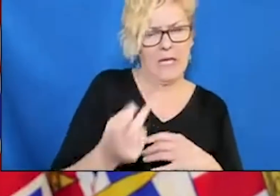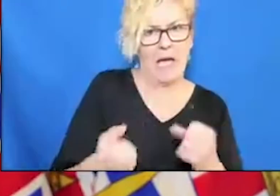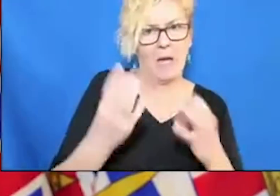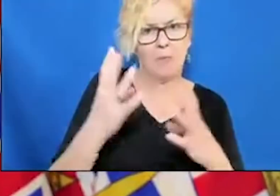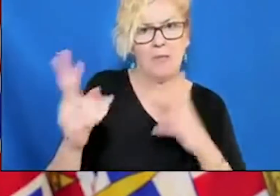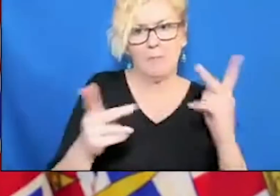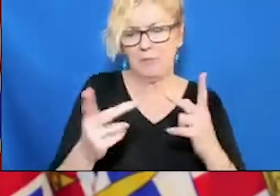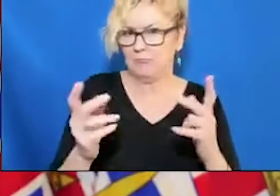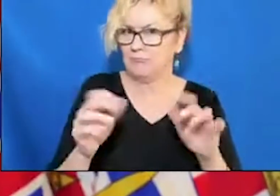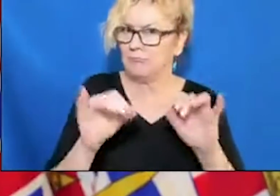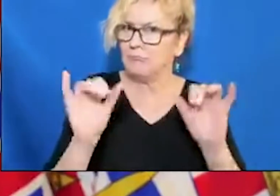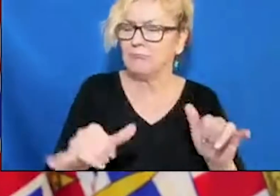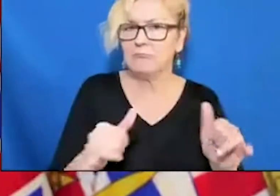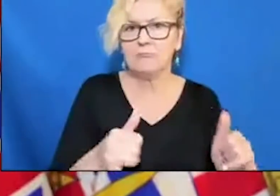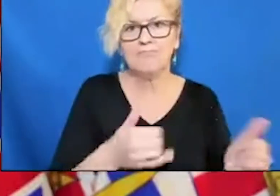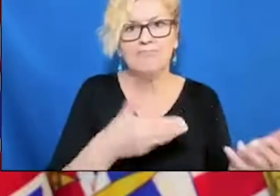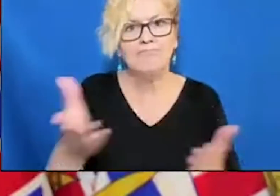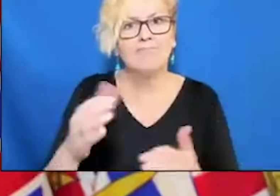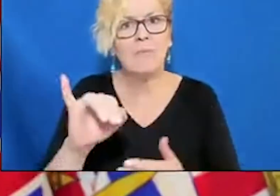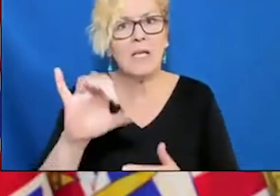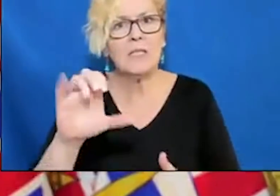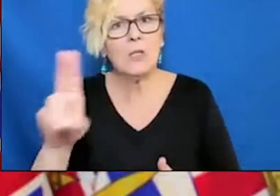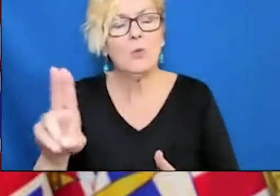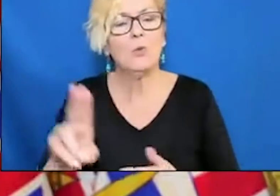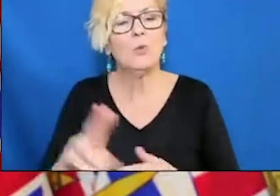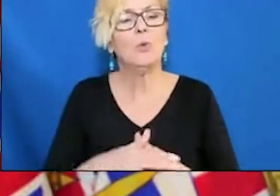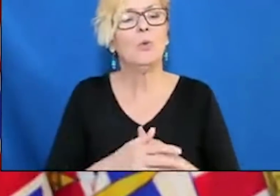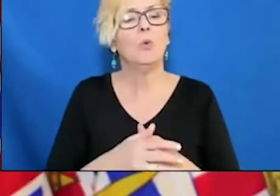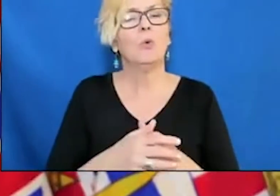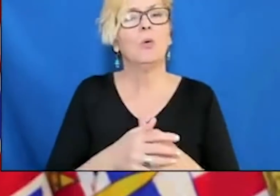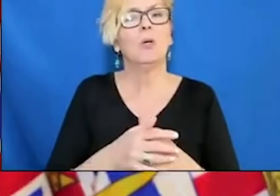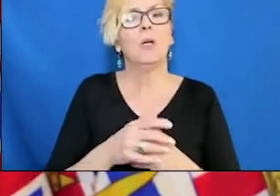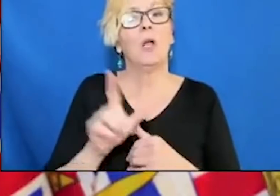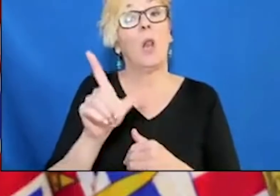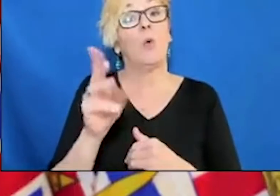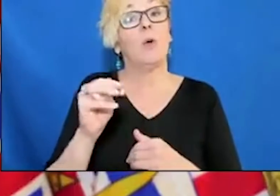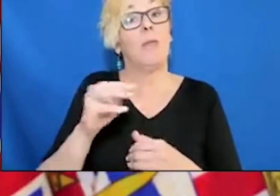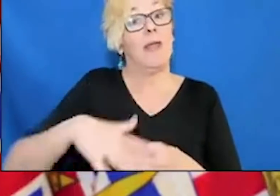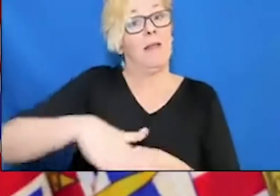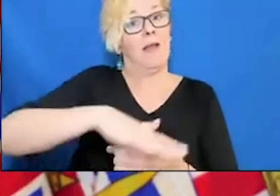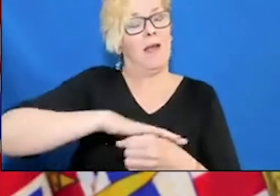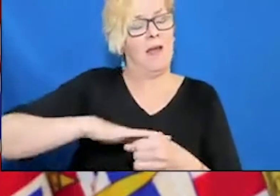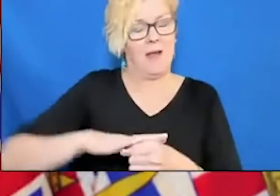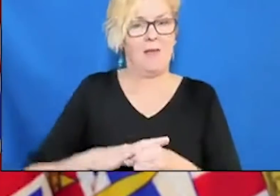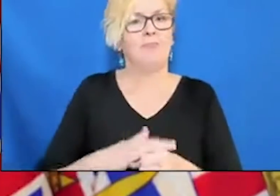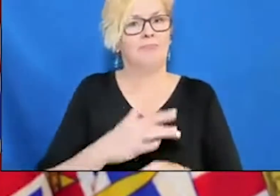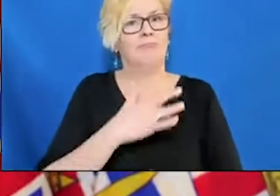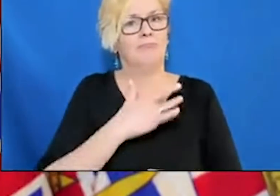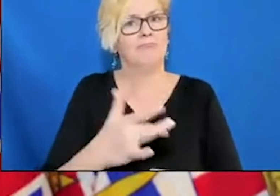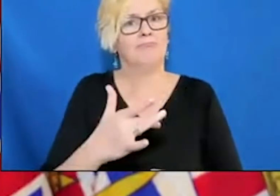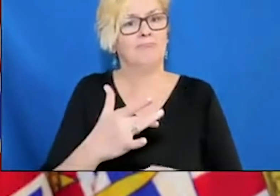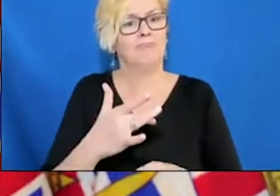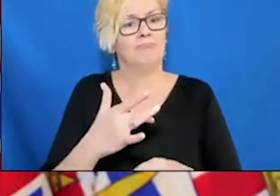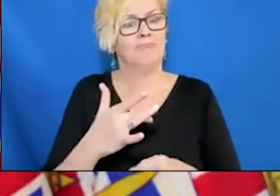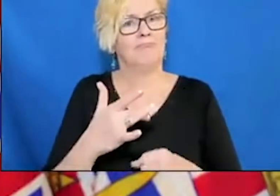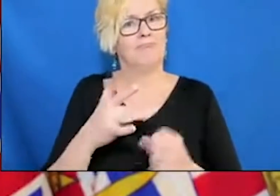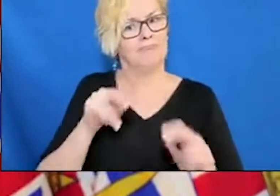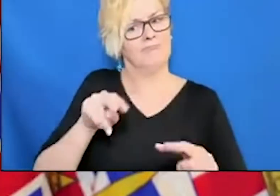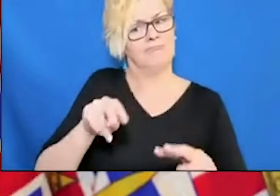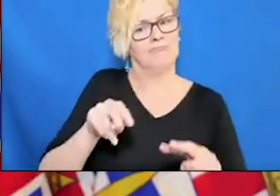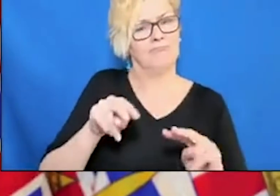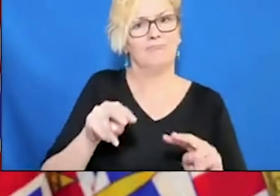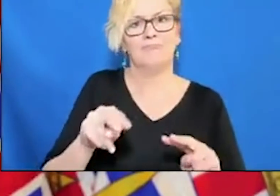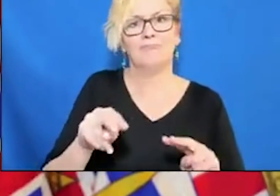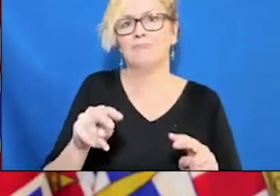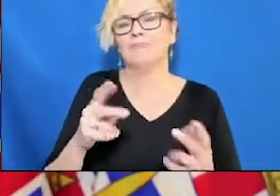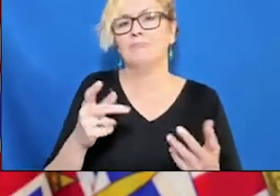know, that is where the highest population density is, and this type of an increase can quickly get out of control, and that is